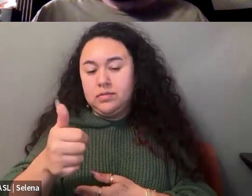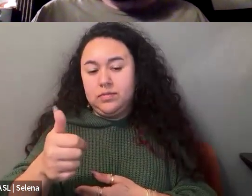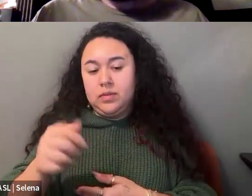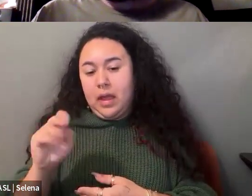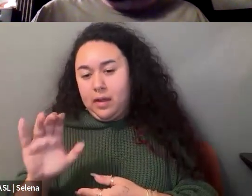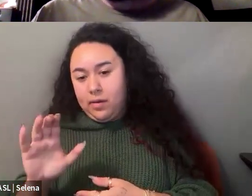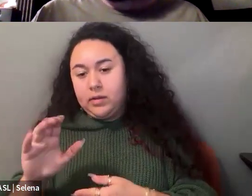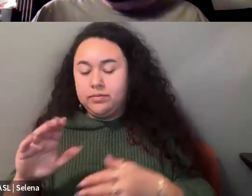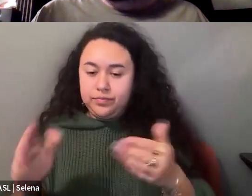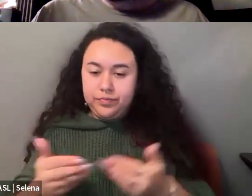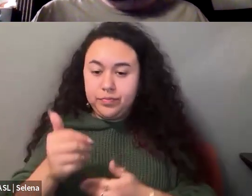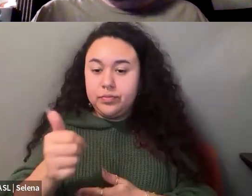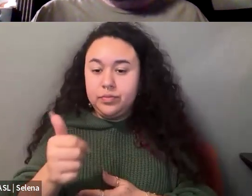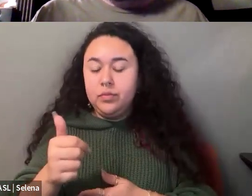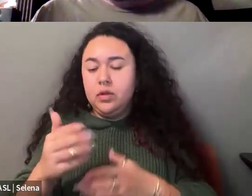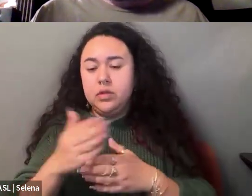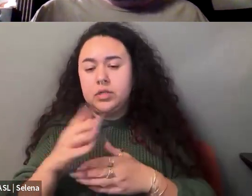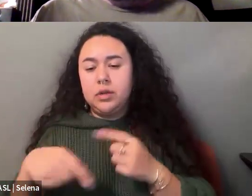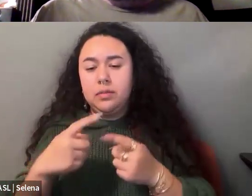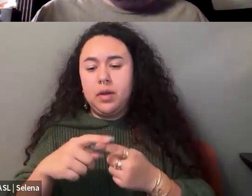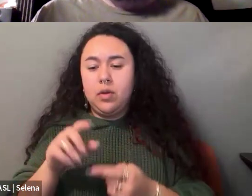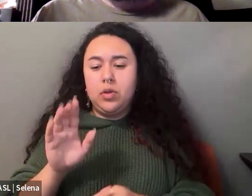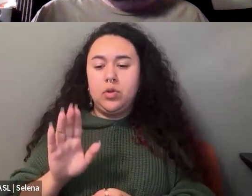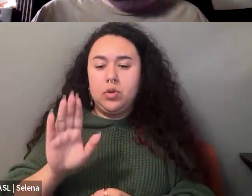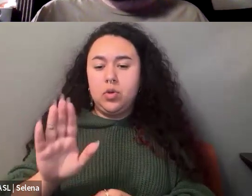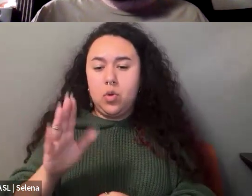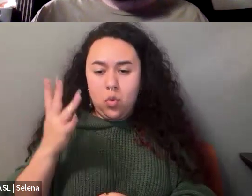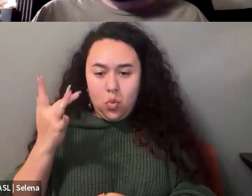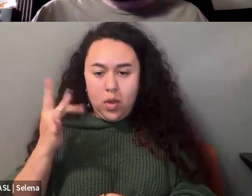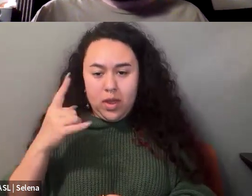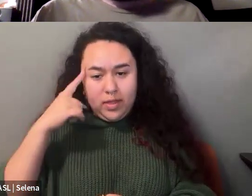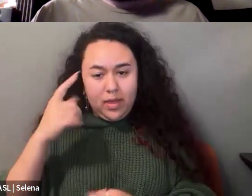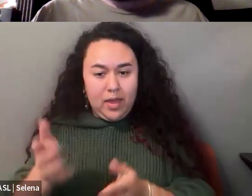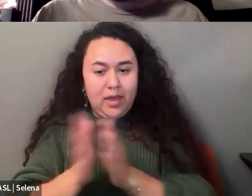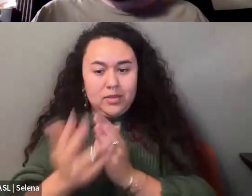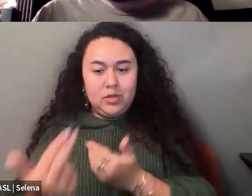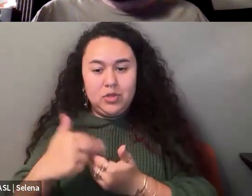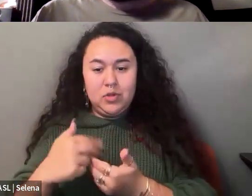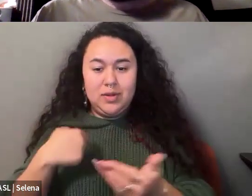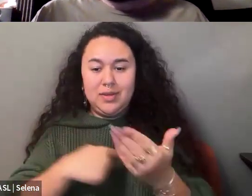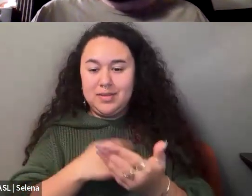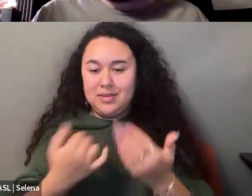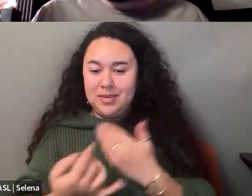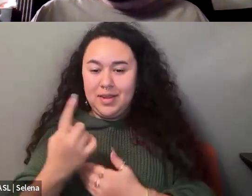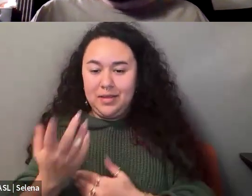maybe share a little bit about why you think I asked you to join today.